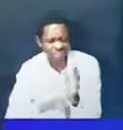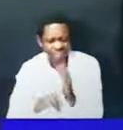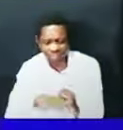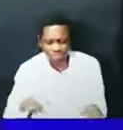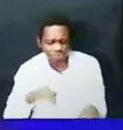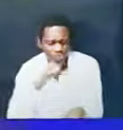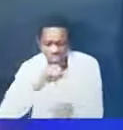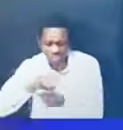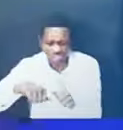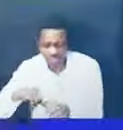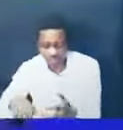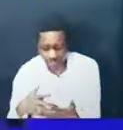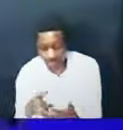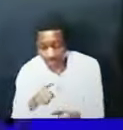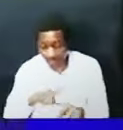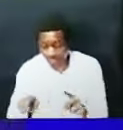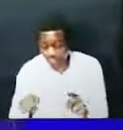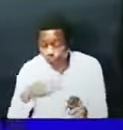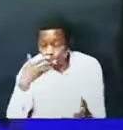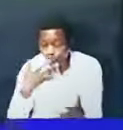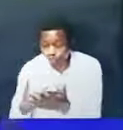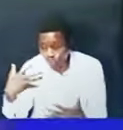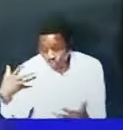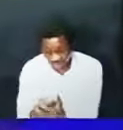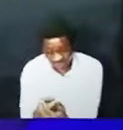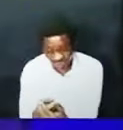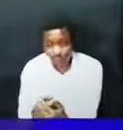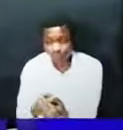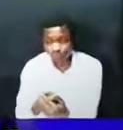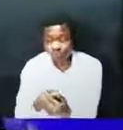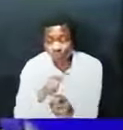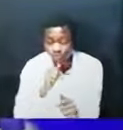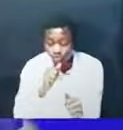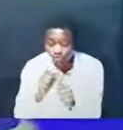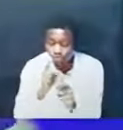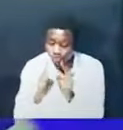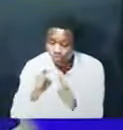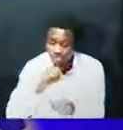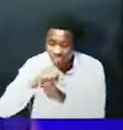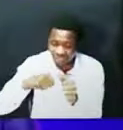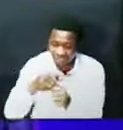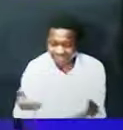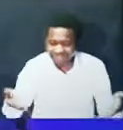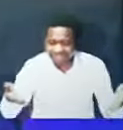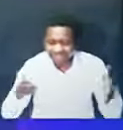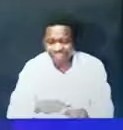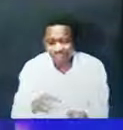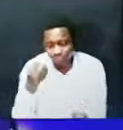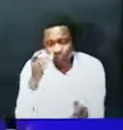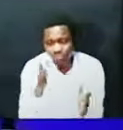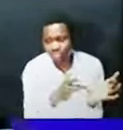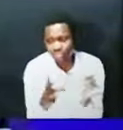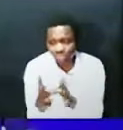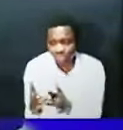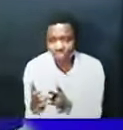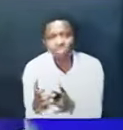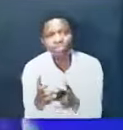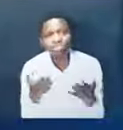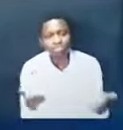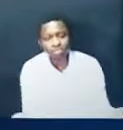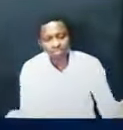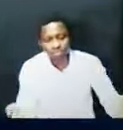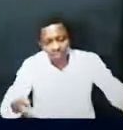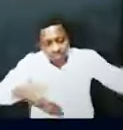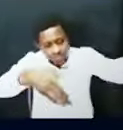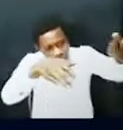mani mu bia ho. About the gospel. Nemom wo ka asempa no. We are talking about the death of Jesus. Ye ka Yesu ni wo. The burial of